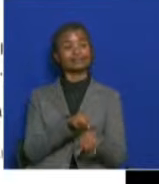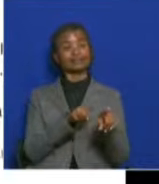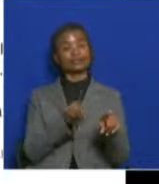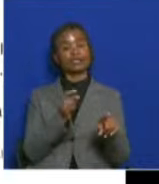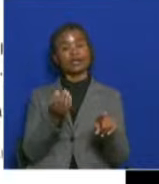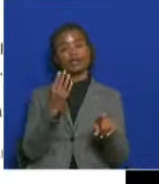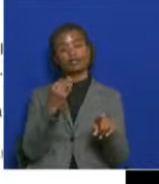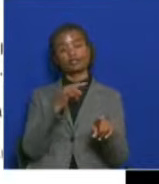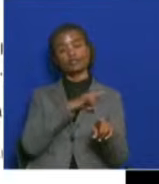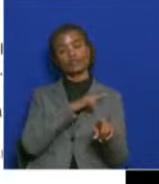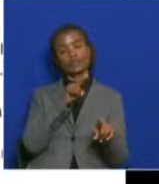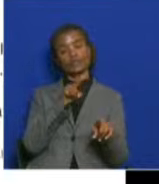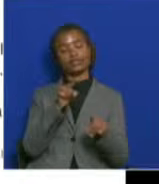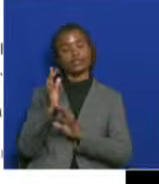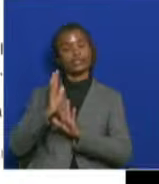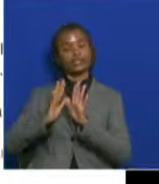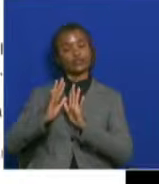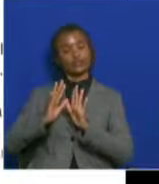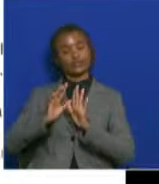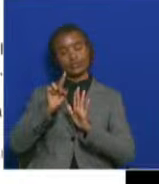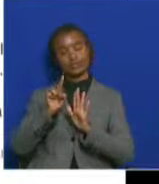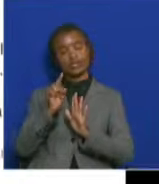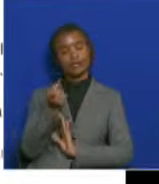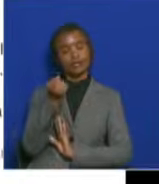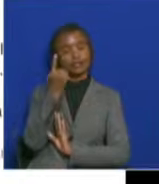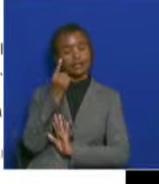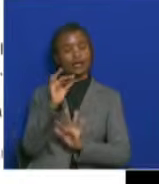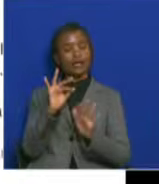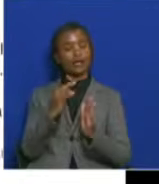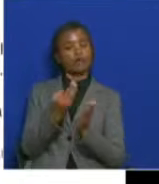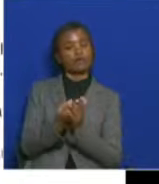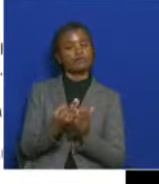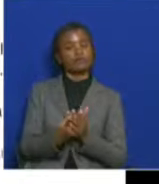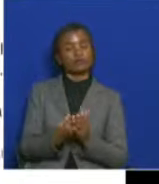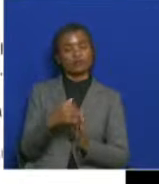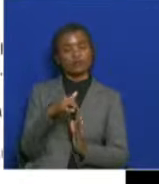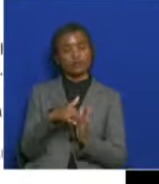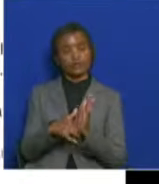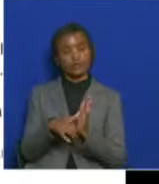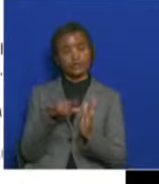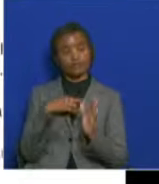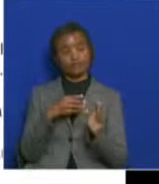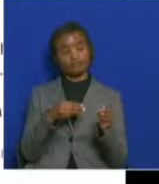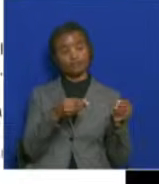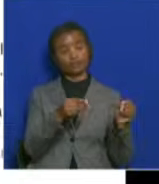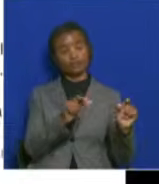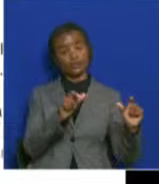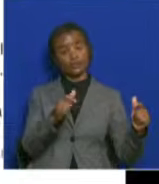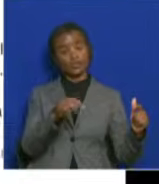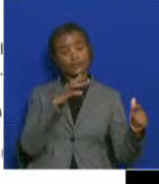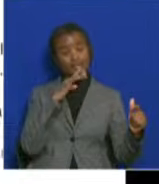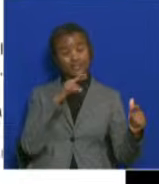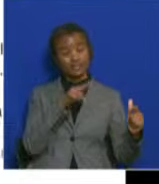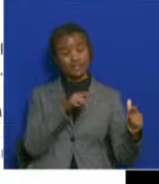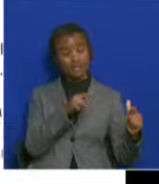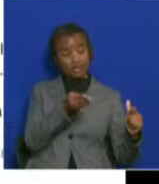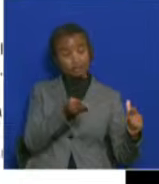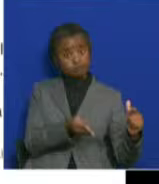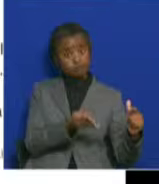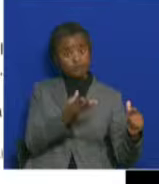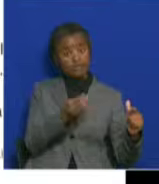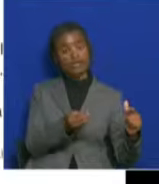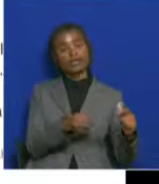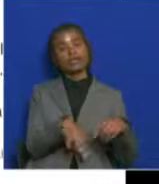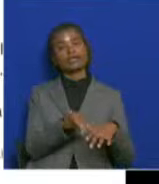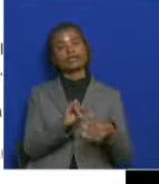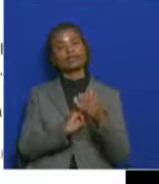statutory, factual, and commercial context. The question presently before the Commission is whether there exists credible, reliable, and